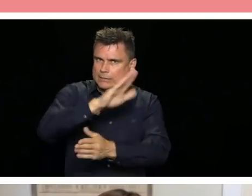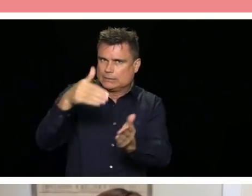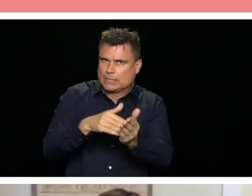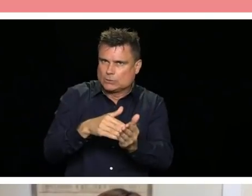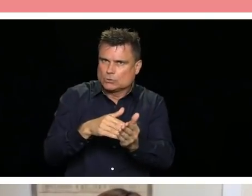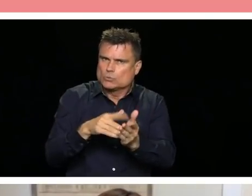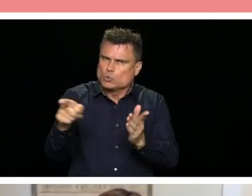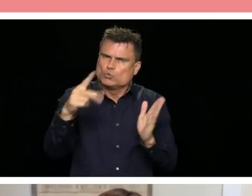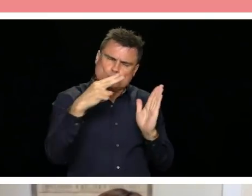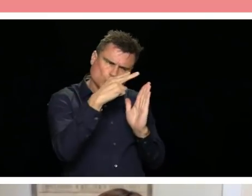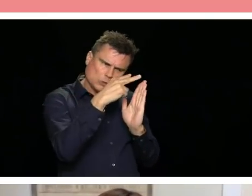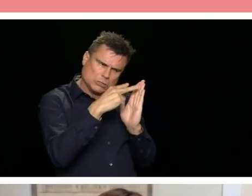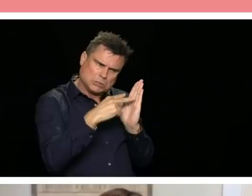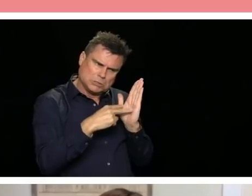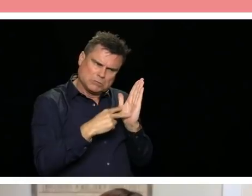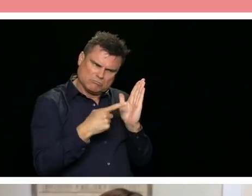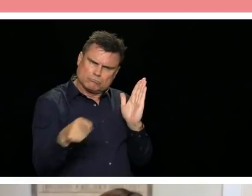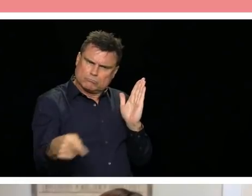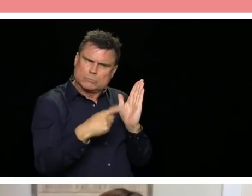well.